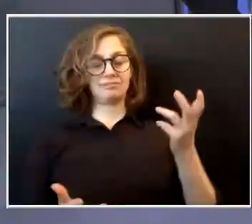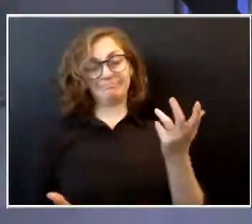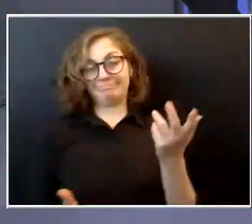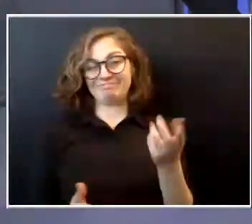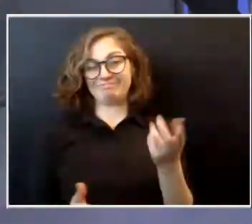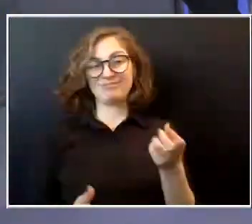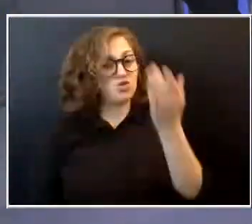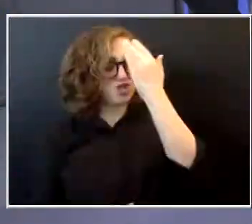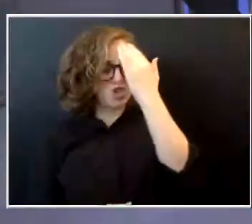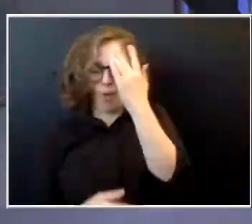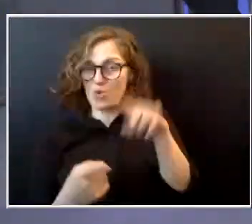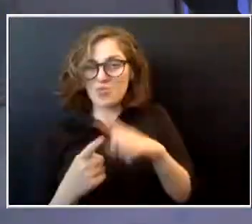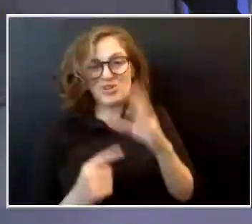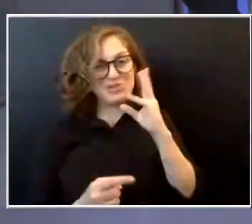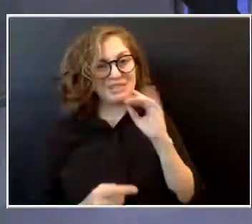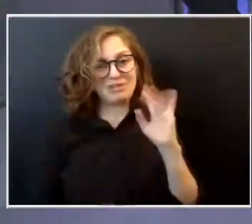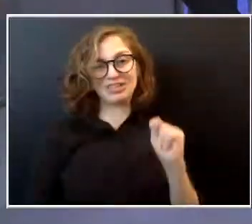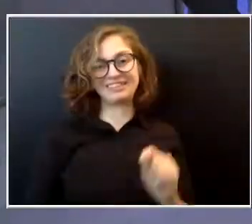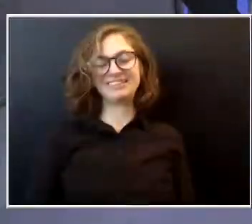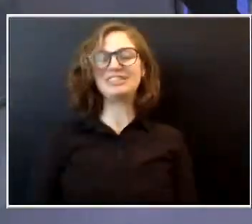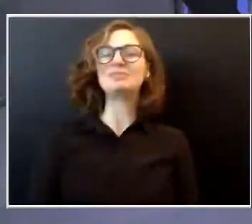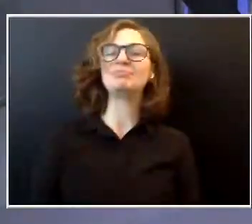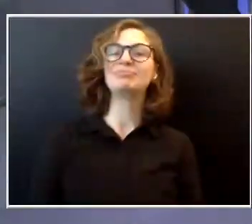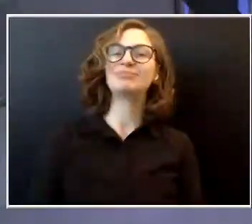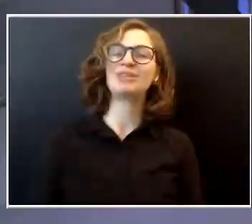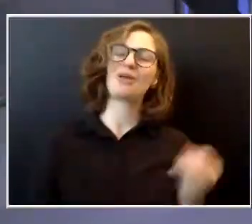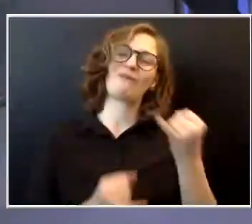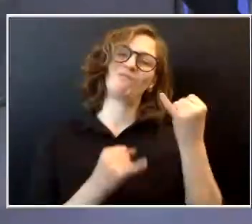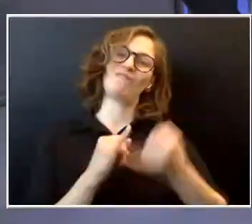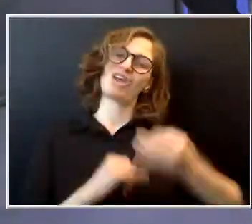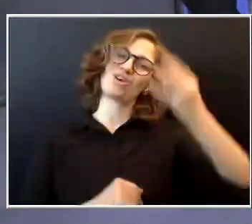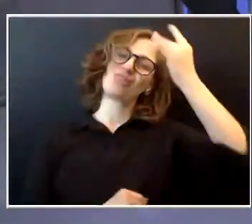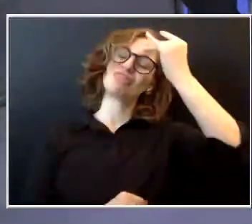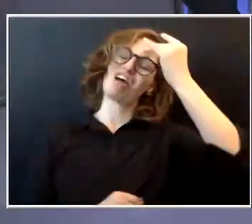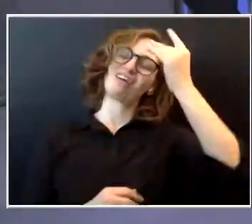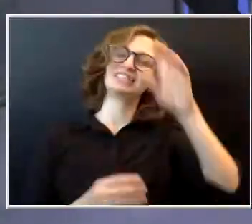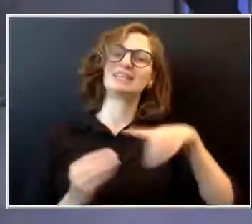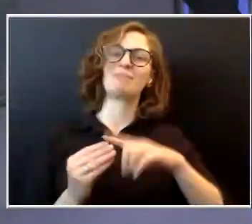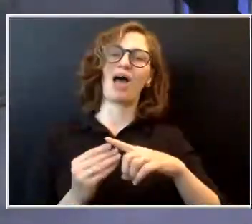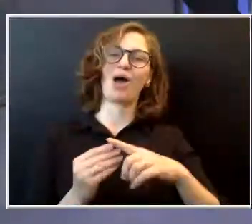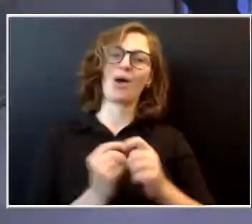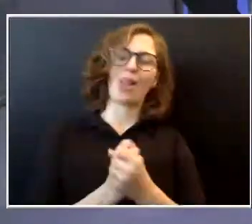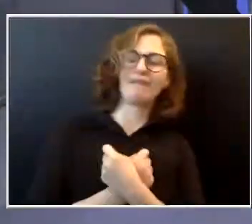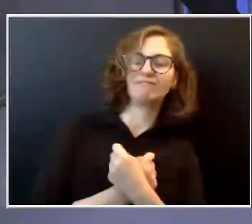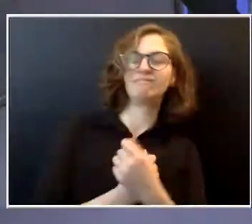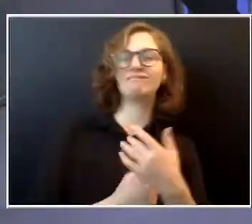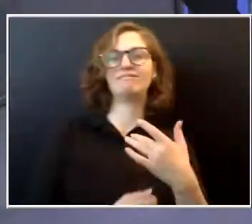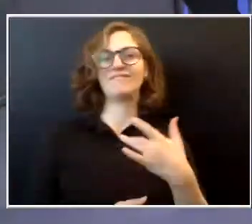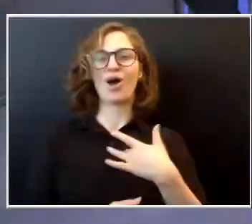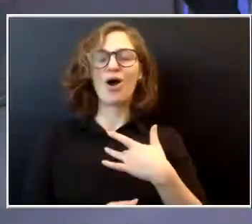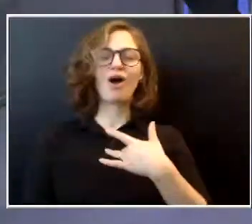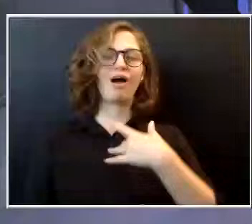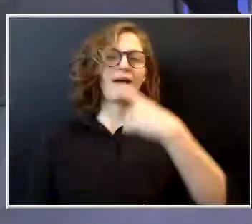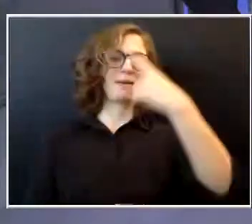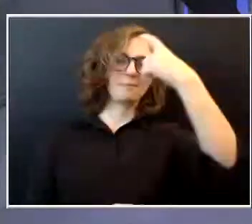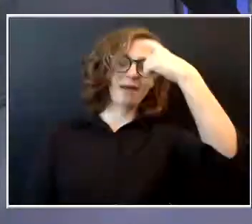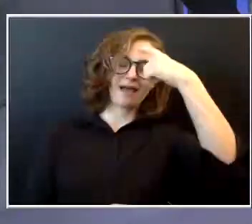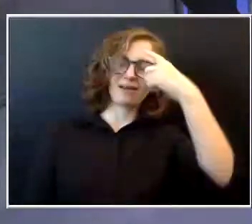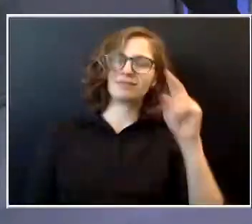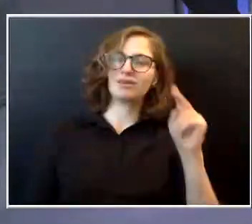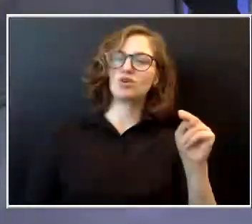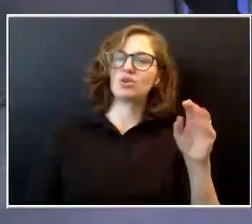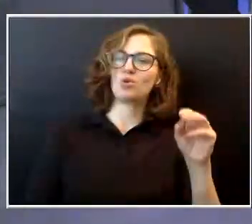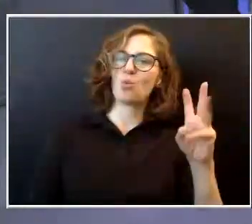it comes to some final thoughts on the topic of love and the heart and the mind, Dr. Nawalnik, what do you want people to know as they wake